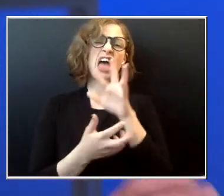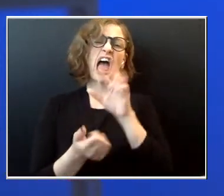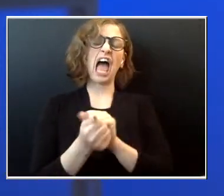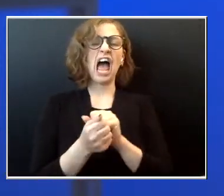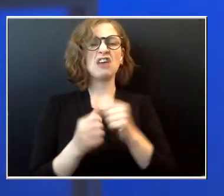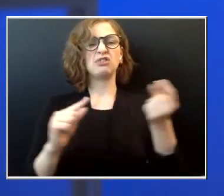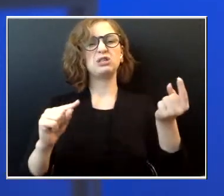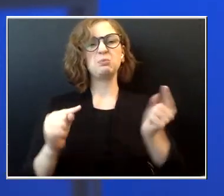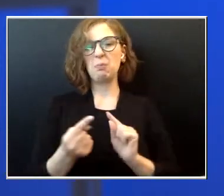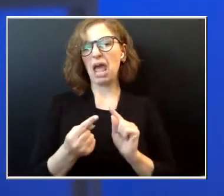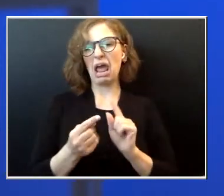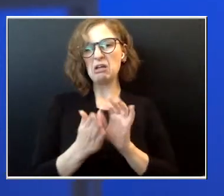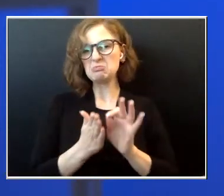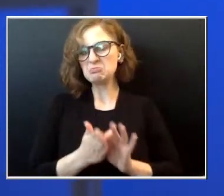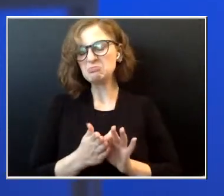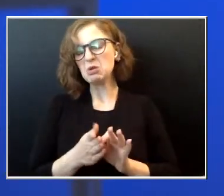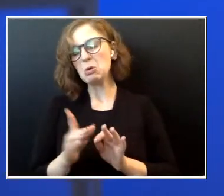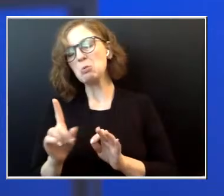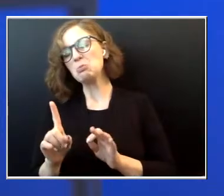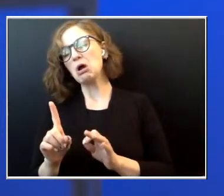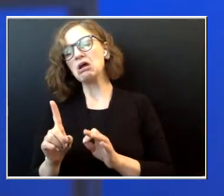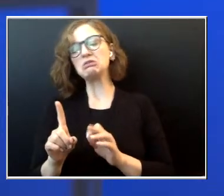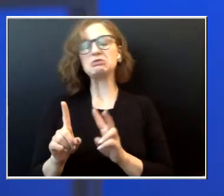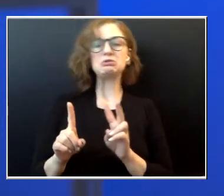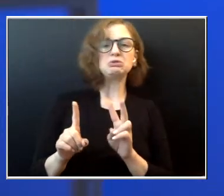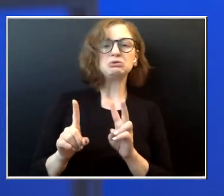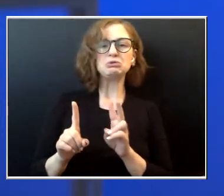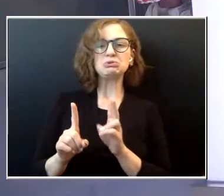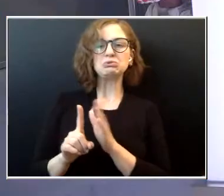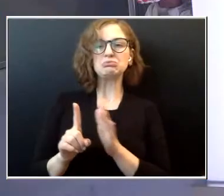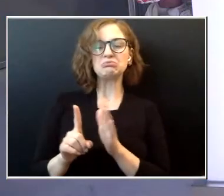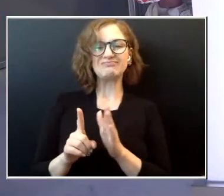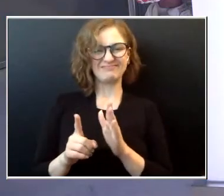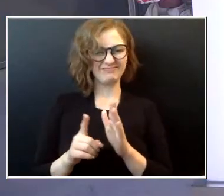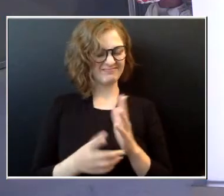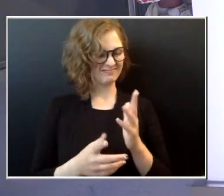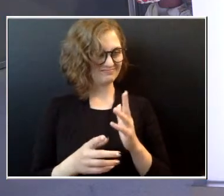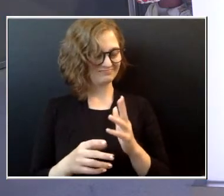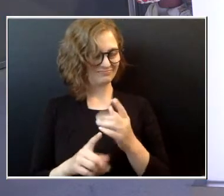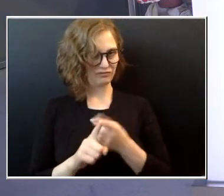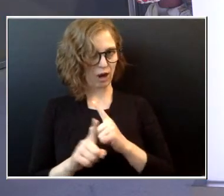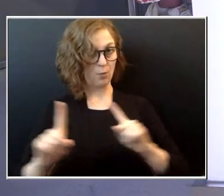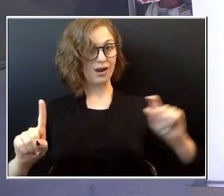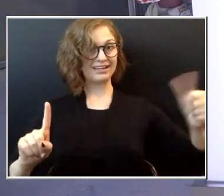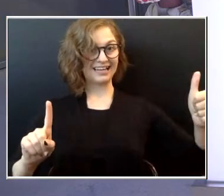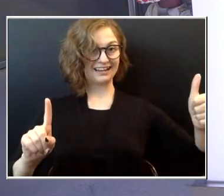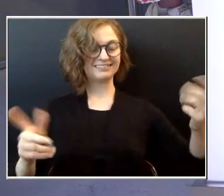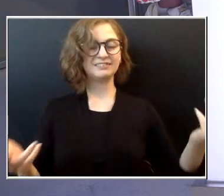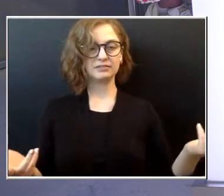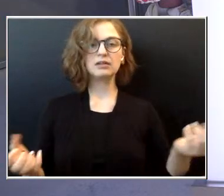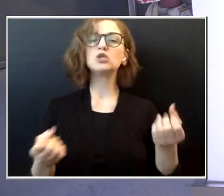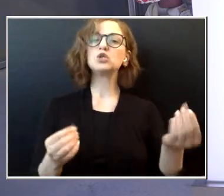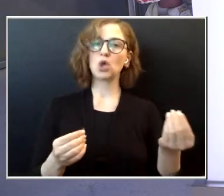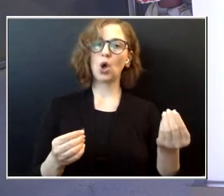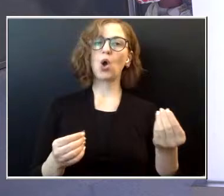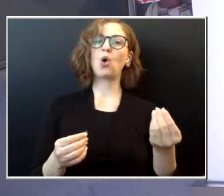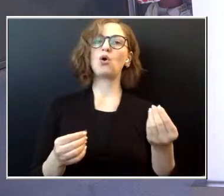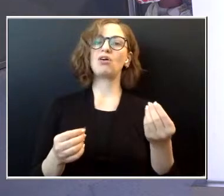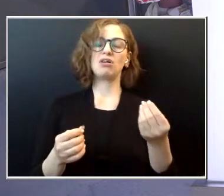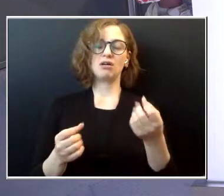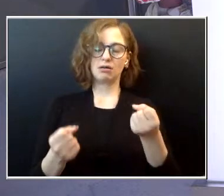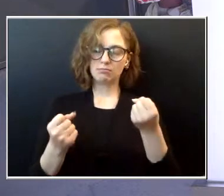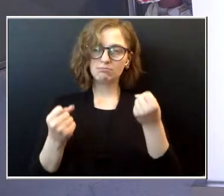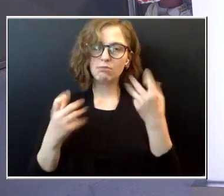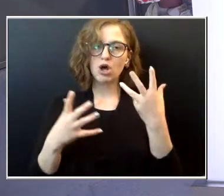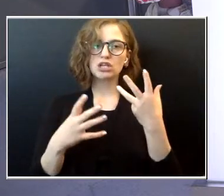scale for this procedure. So sampling is in multiple quadrants, all quadrants of the breast, pulled together. It's